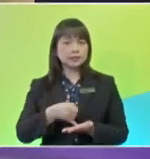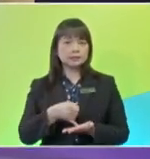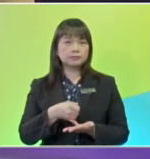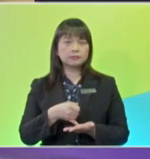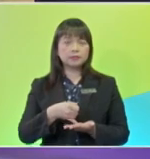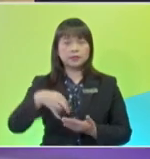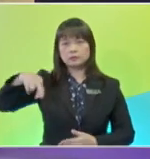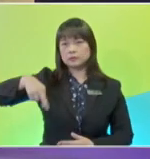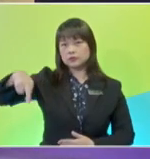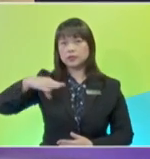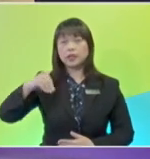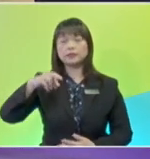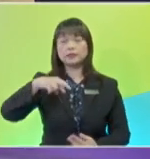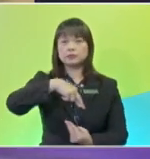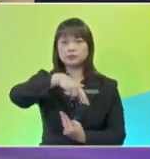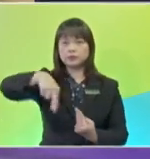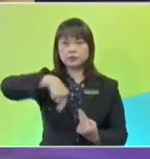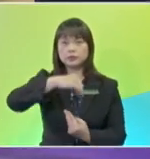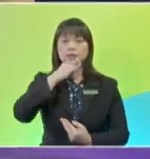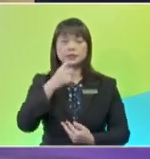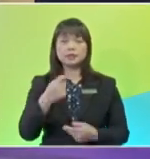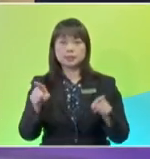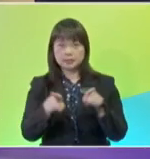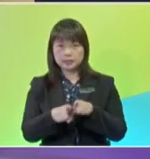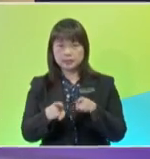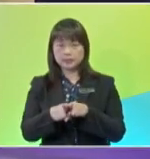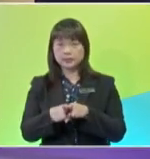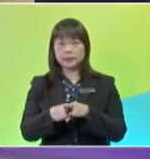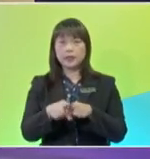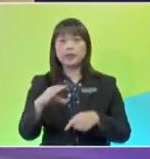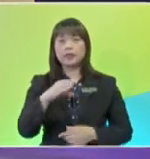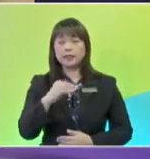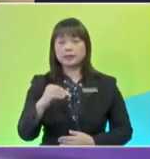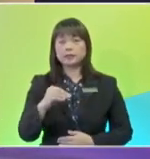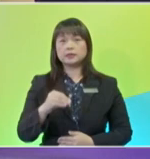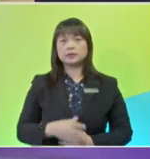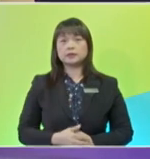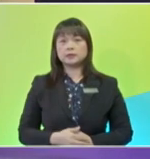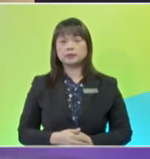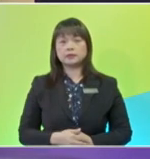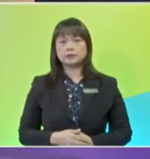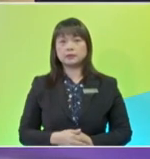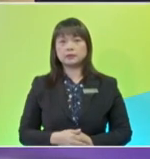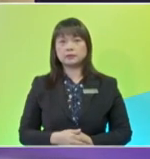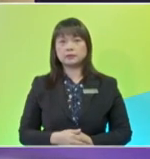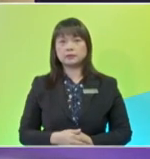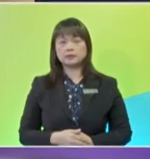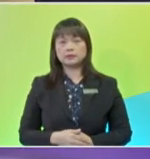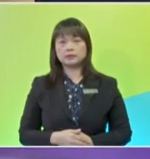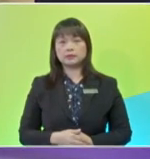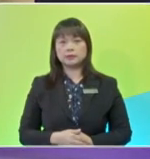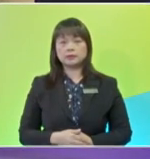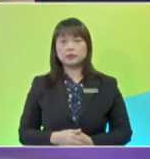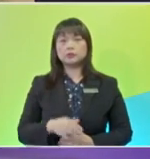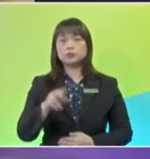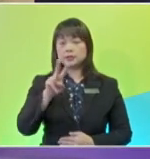and revolution is the same, right? Yes. Yes, it's the same, and it is 27 days. 27 and 1 over 3